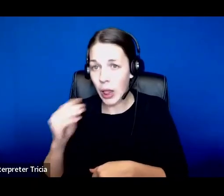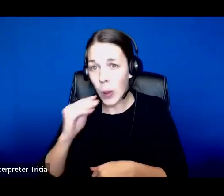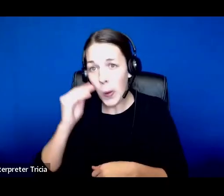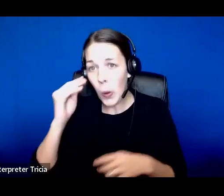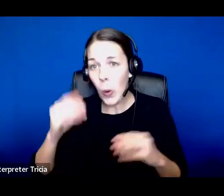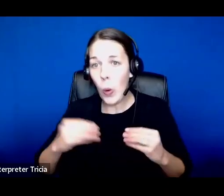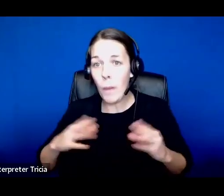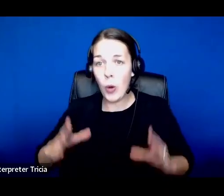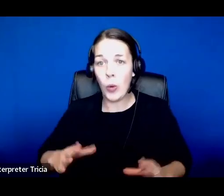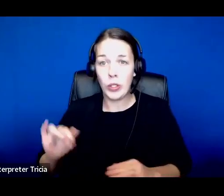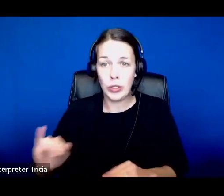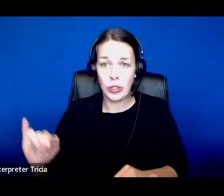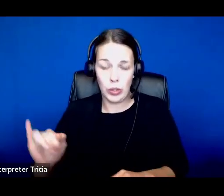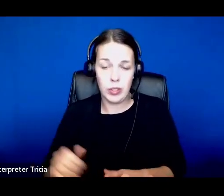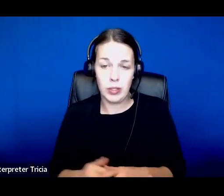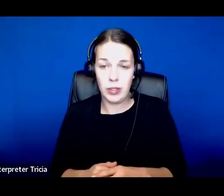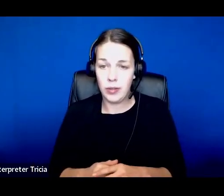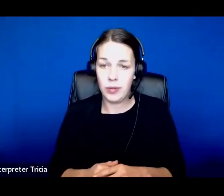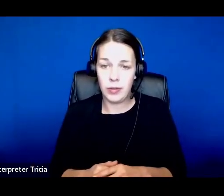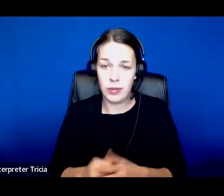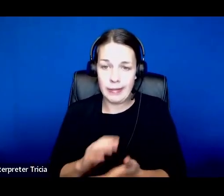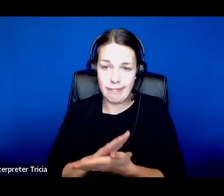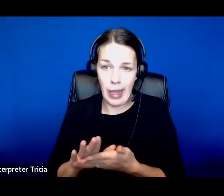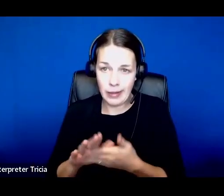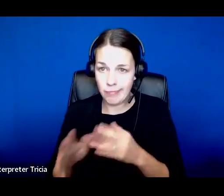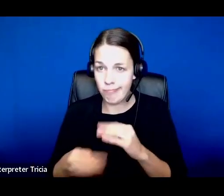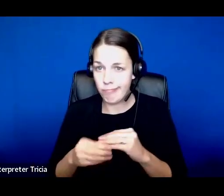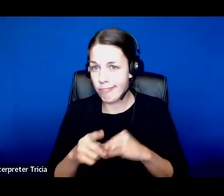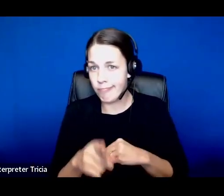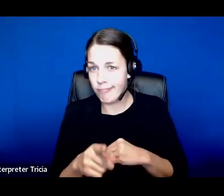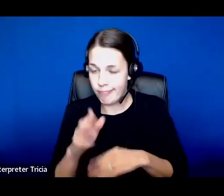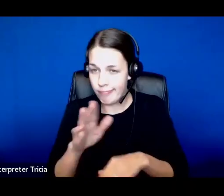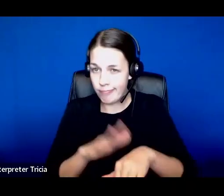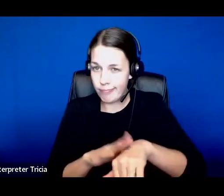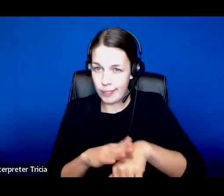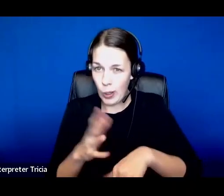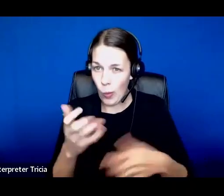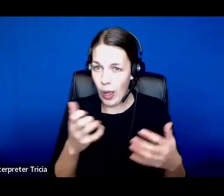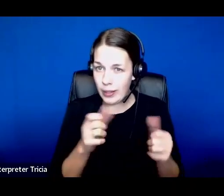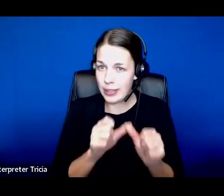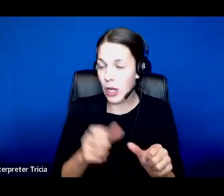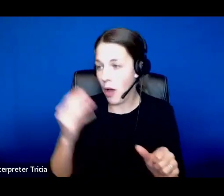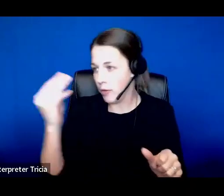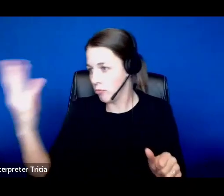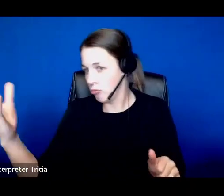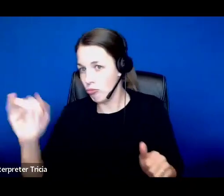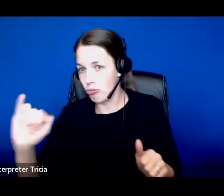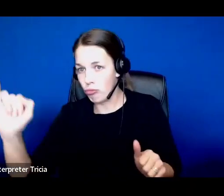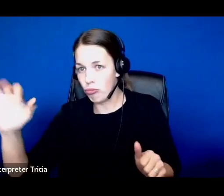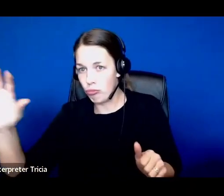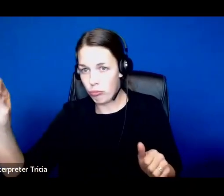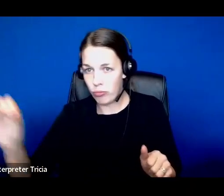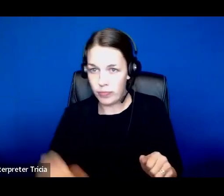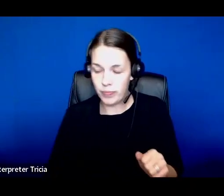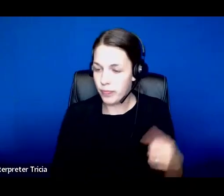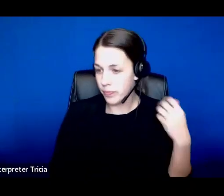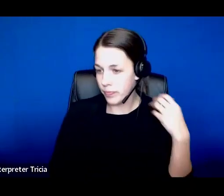insurance. So that's a nice thing. If you want it to continue, you got to tell your homeowners